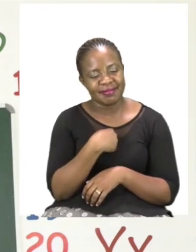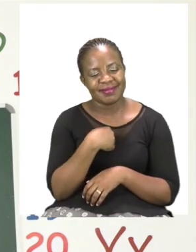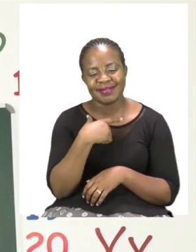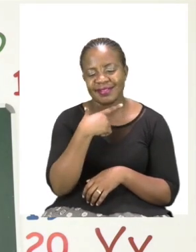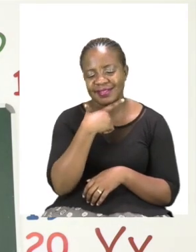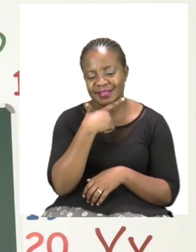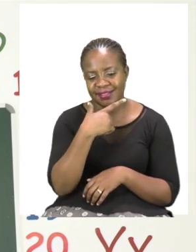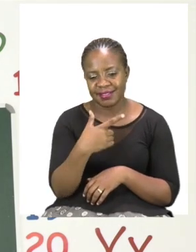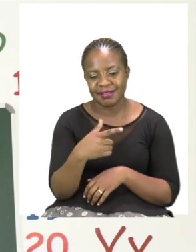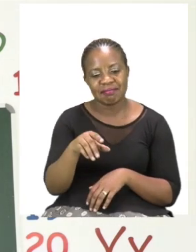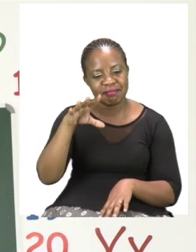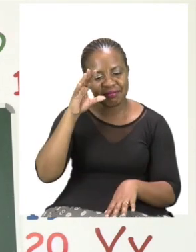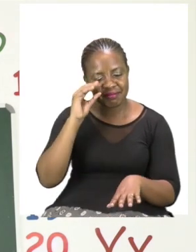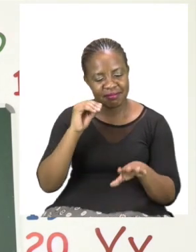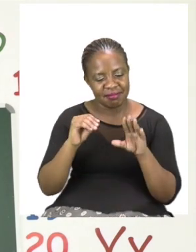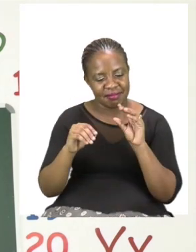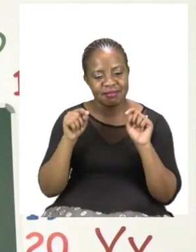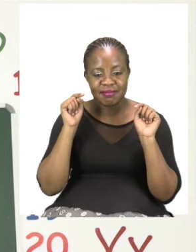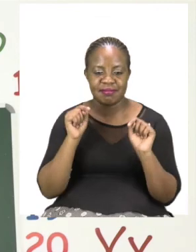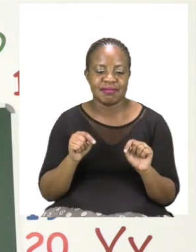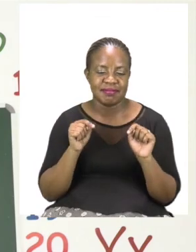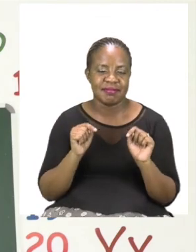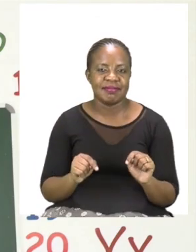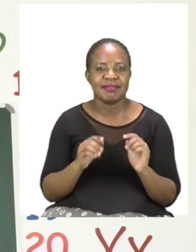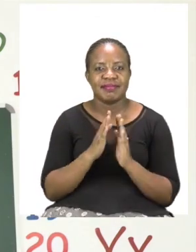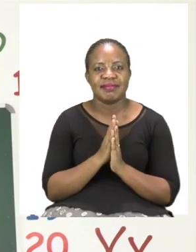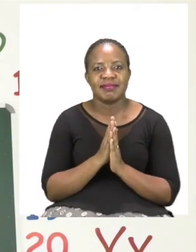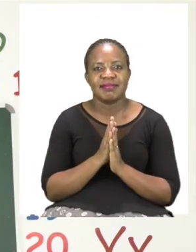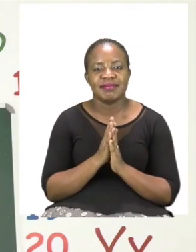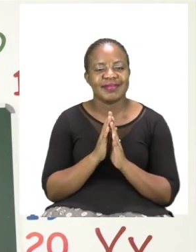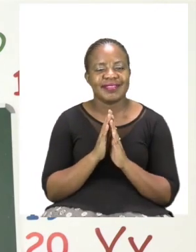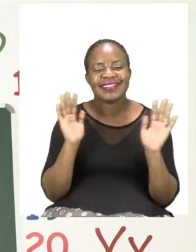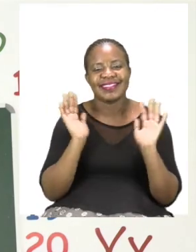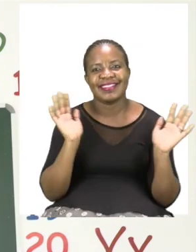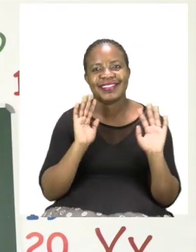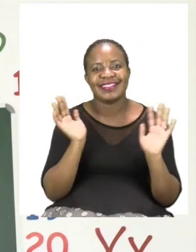say thank you everyone for joining us today and goodbye!